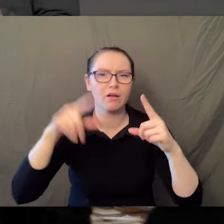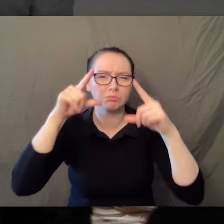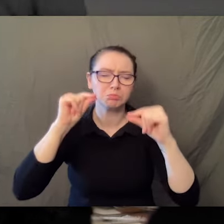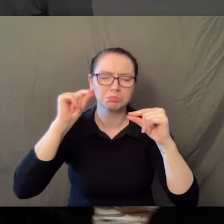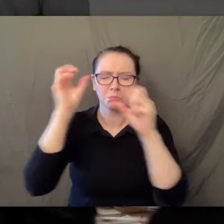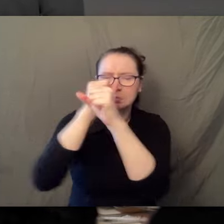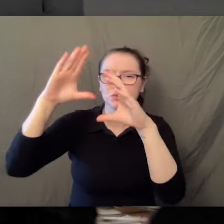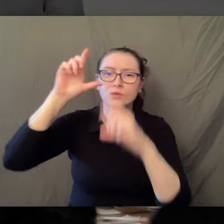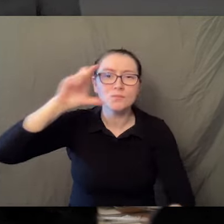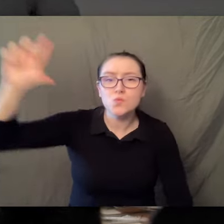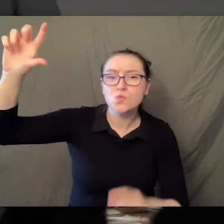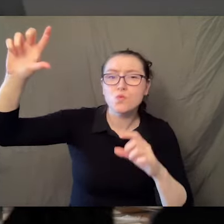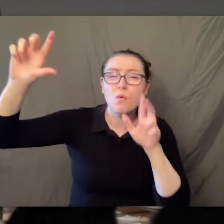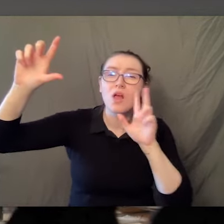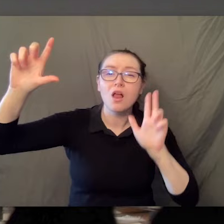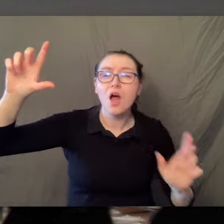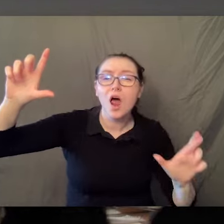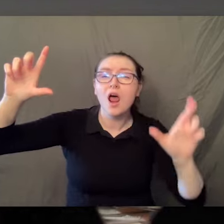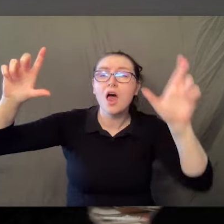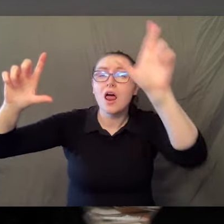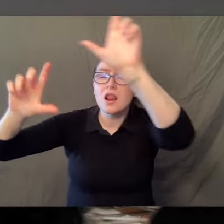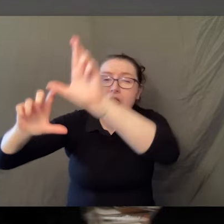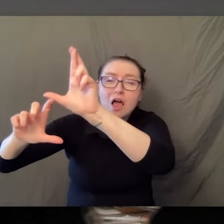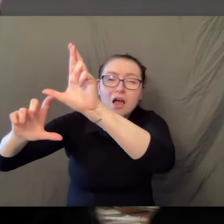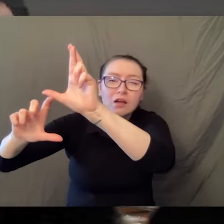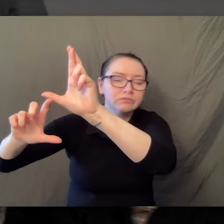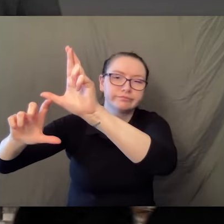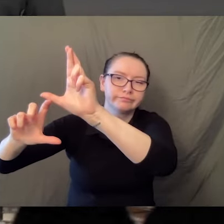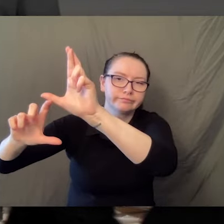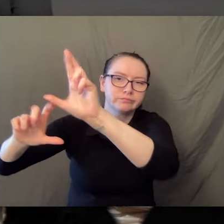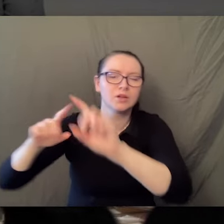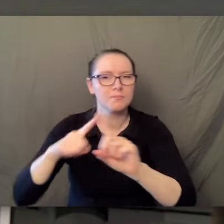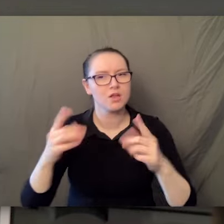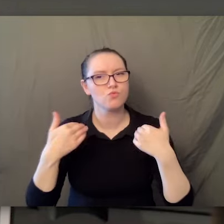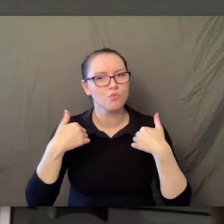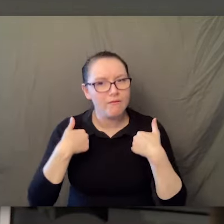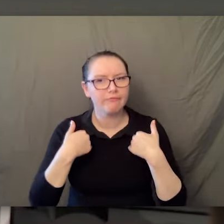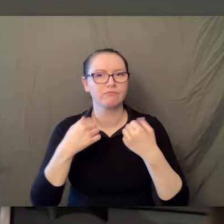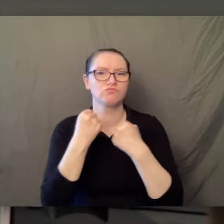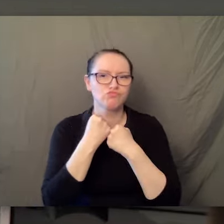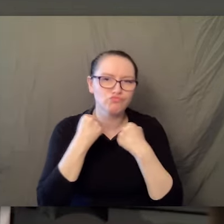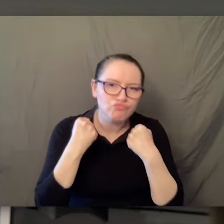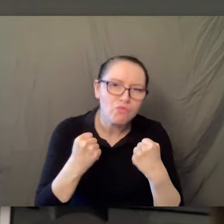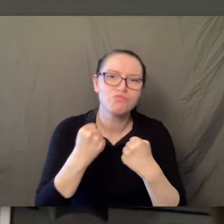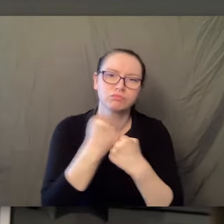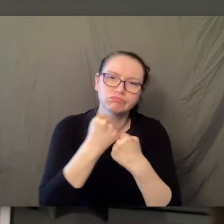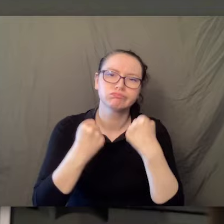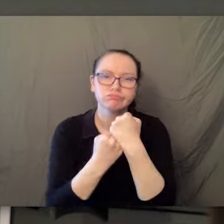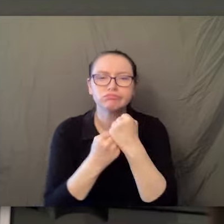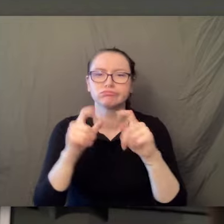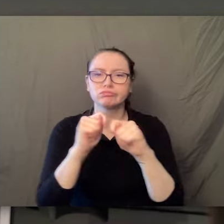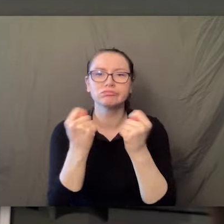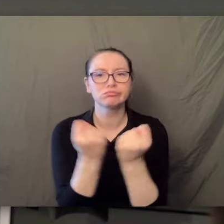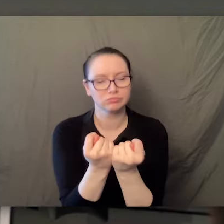the moon and show up there, right? I was on a team of badass engineers and technicians, and that really just goes without saying. Because